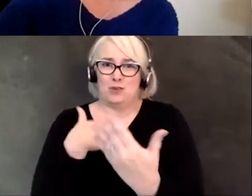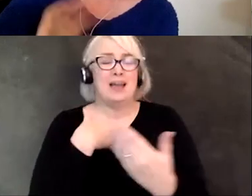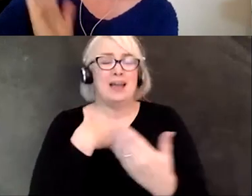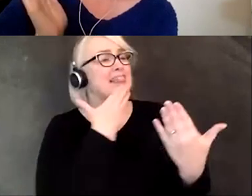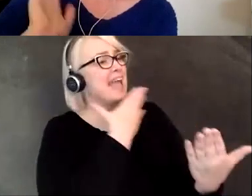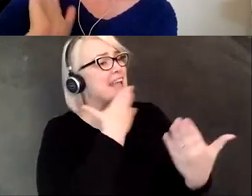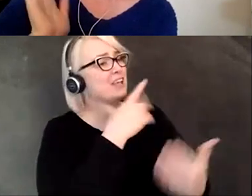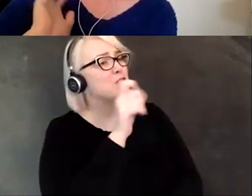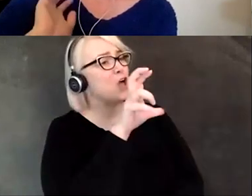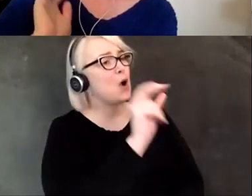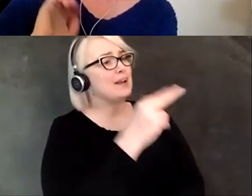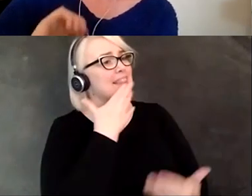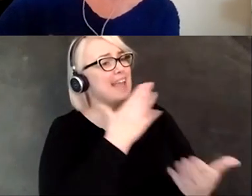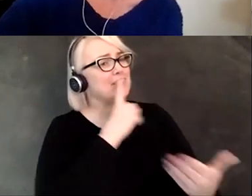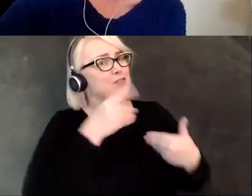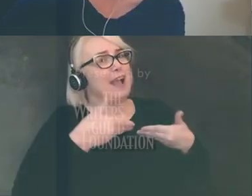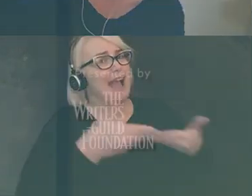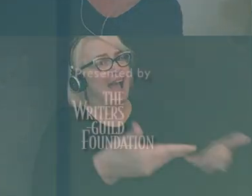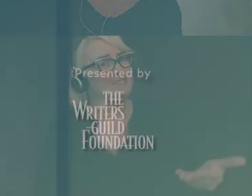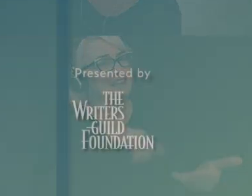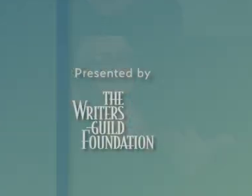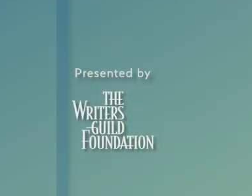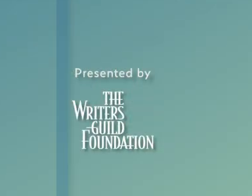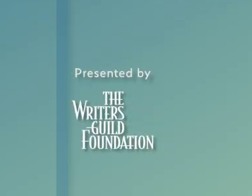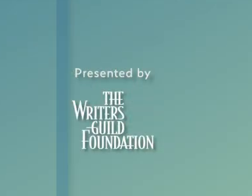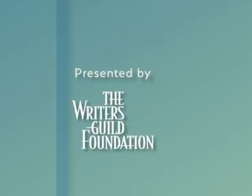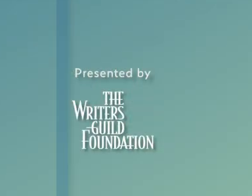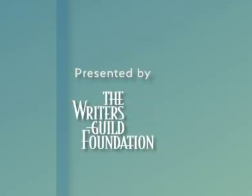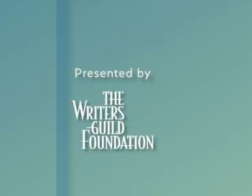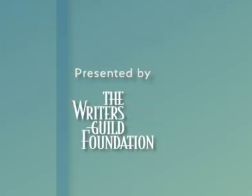it. Thank you, Writers Guild. Thank you. Yes.